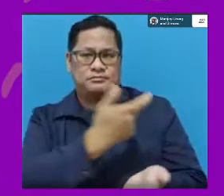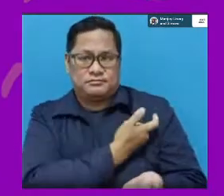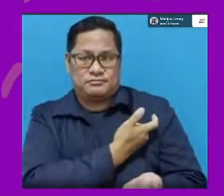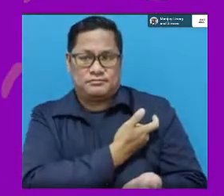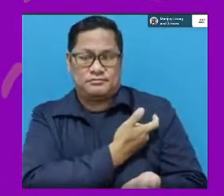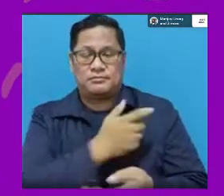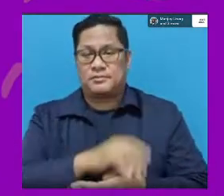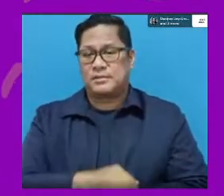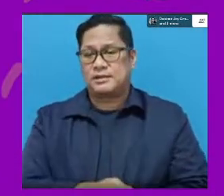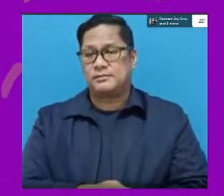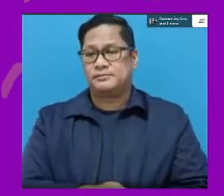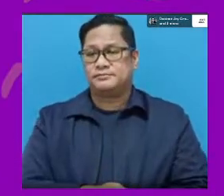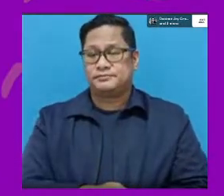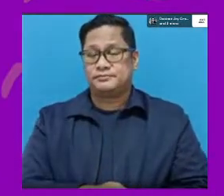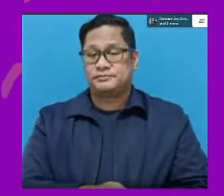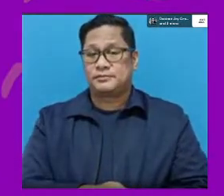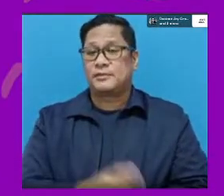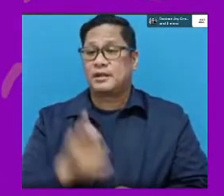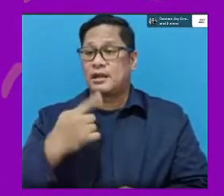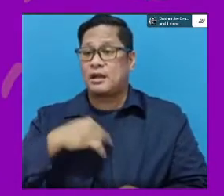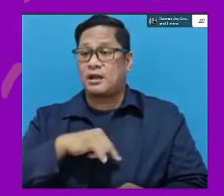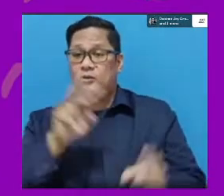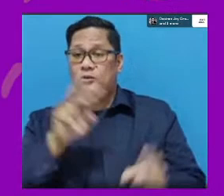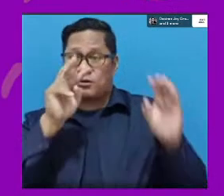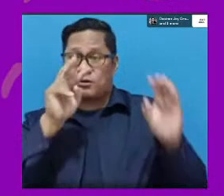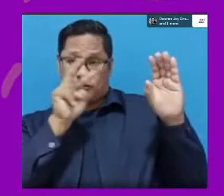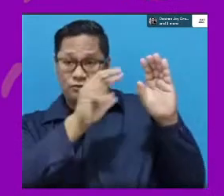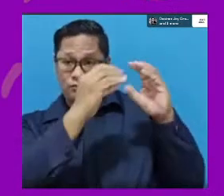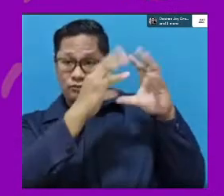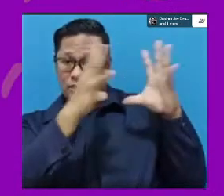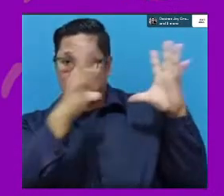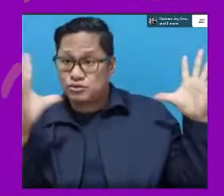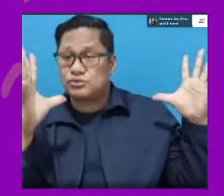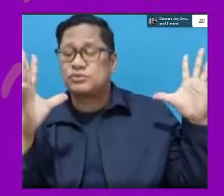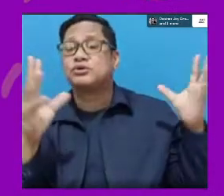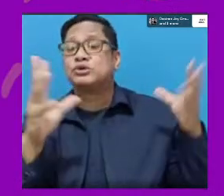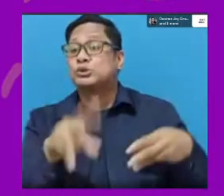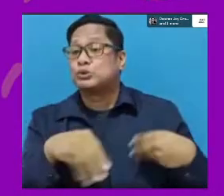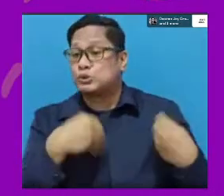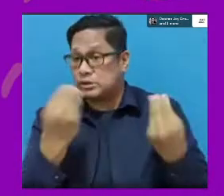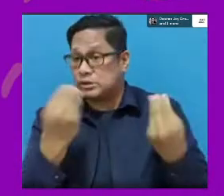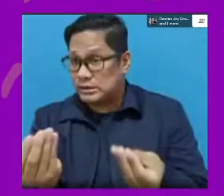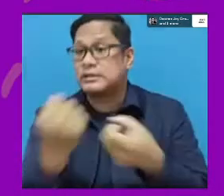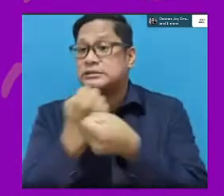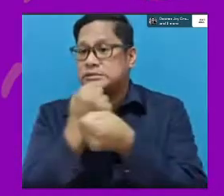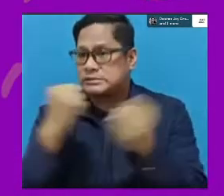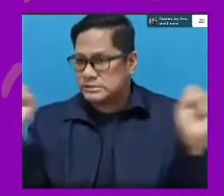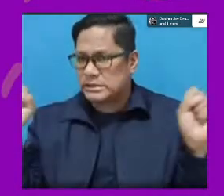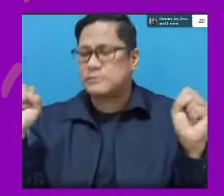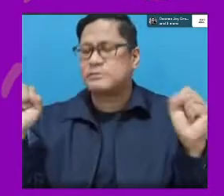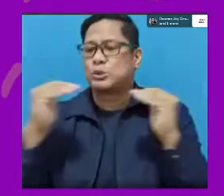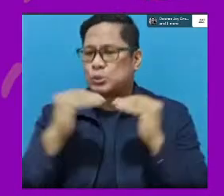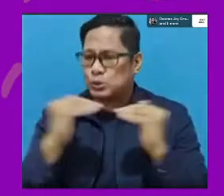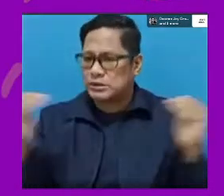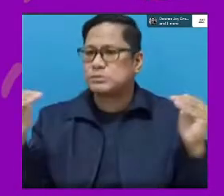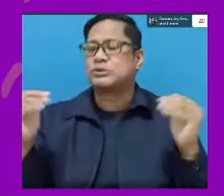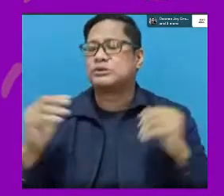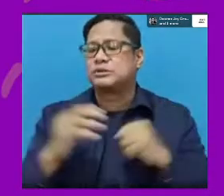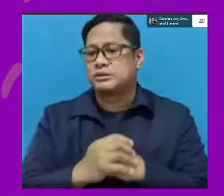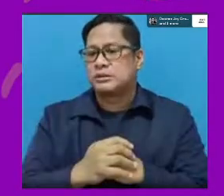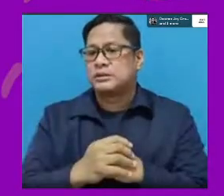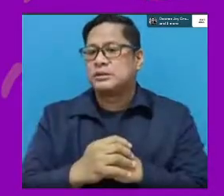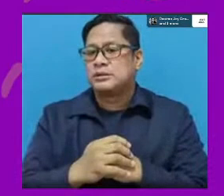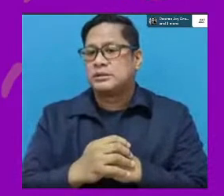Okay, our vision is to provide safe, equitable, and